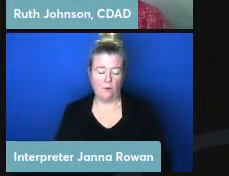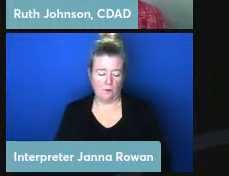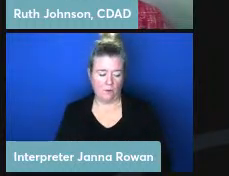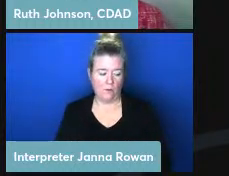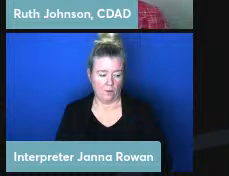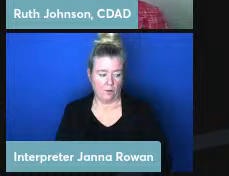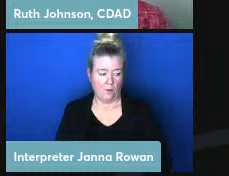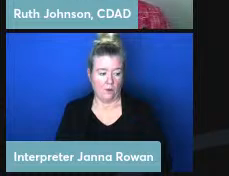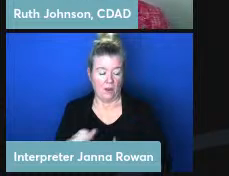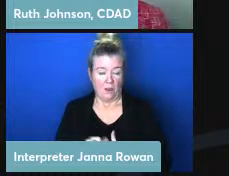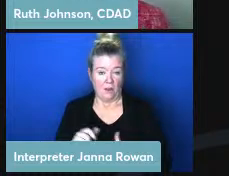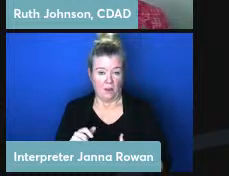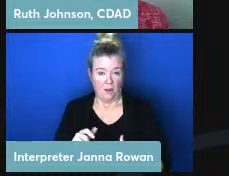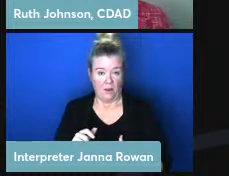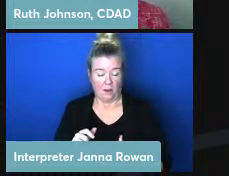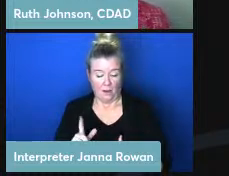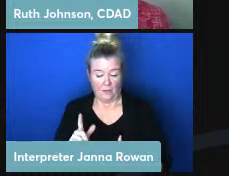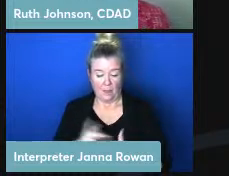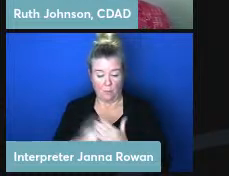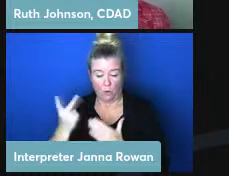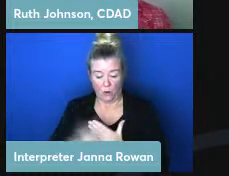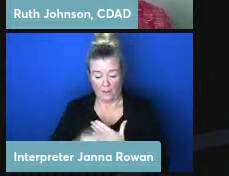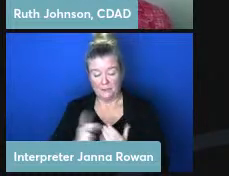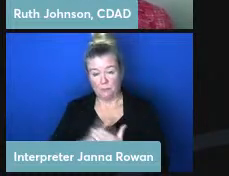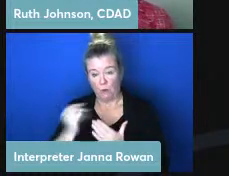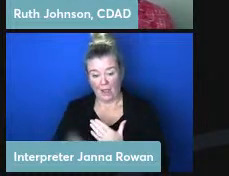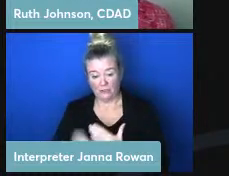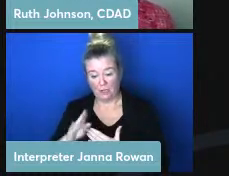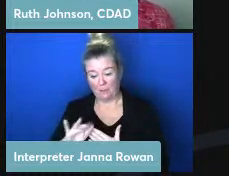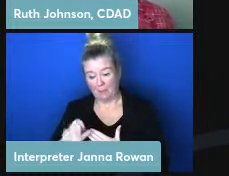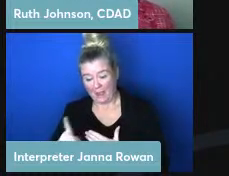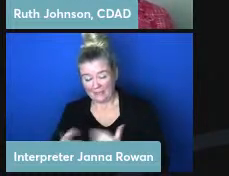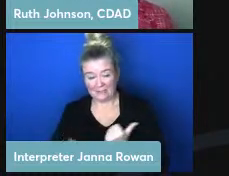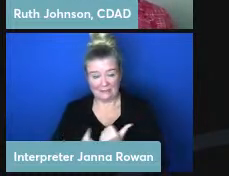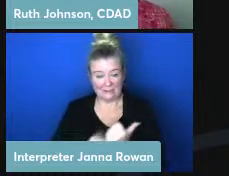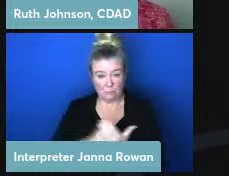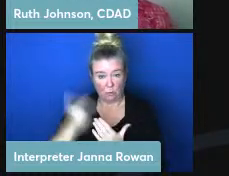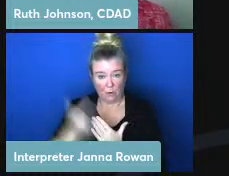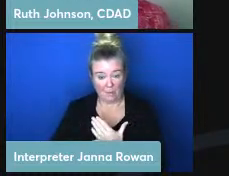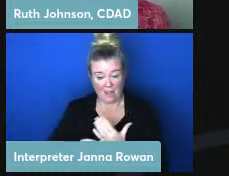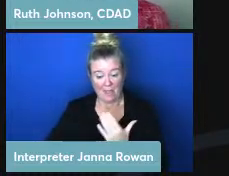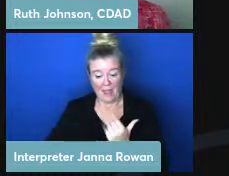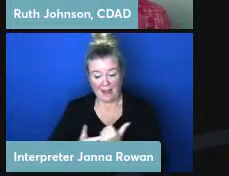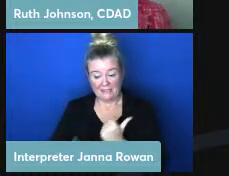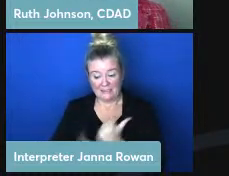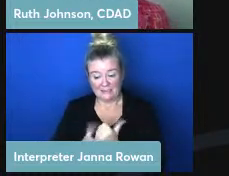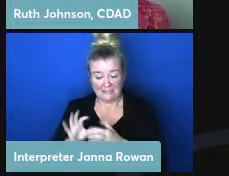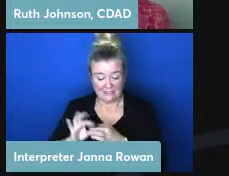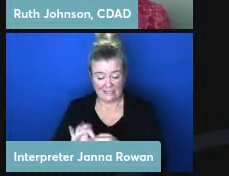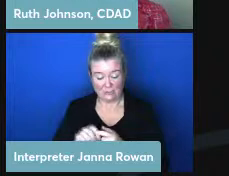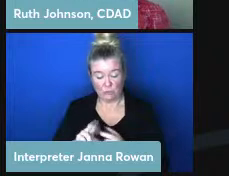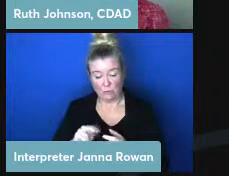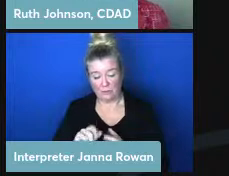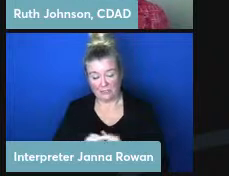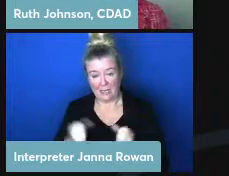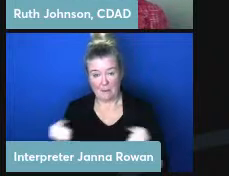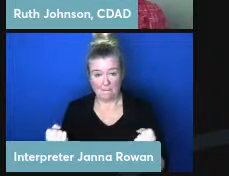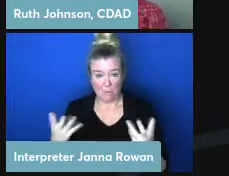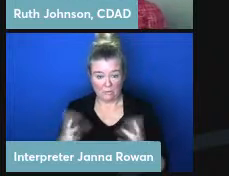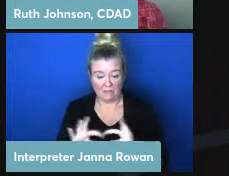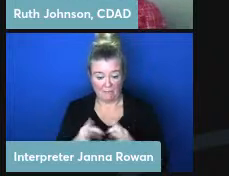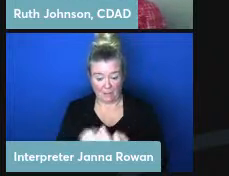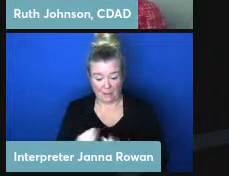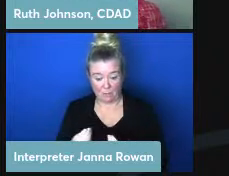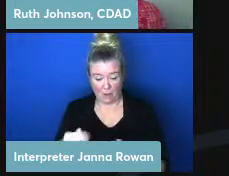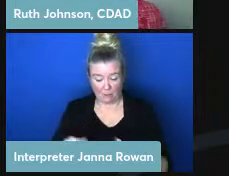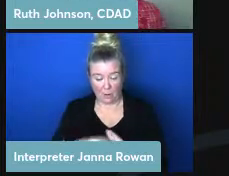credit program is what's known as a project-based assistance program, where the assistance is attached to units in a multifamily property. And